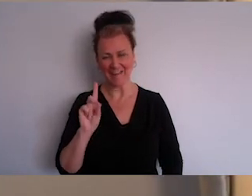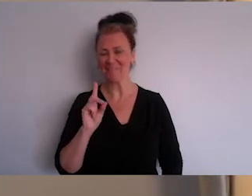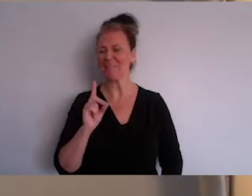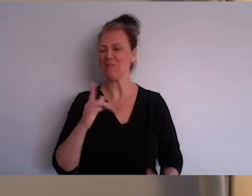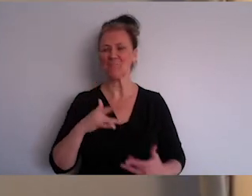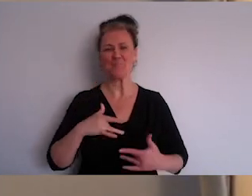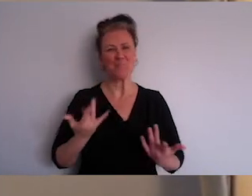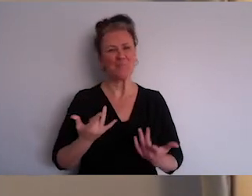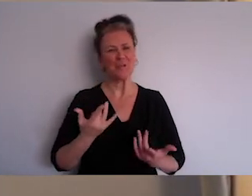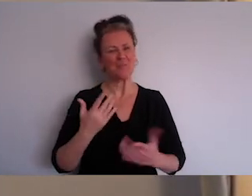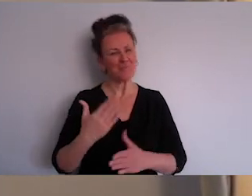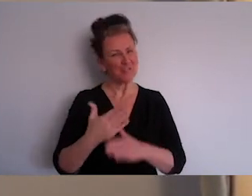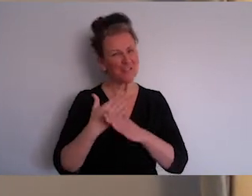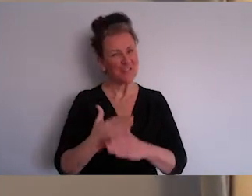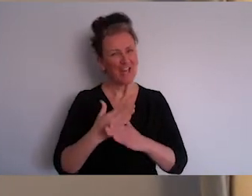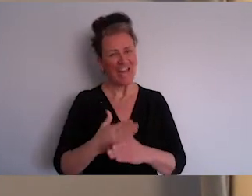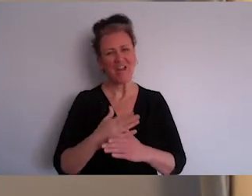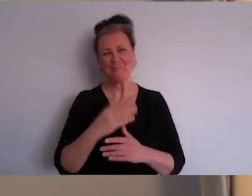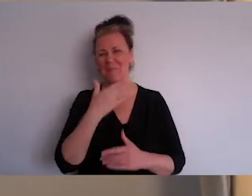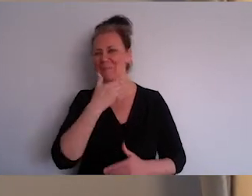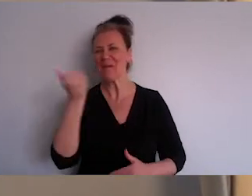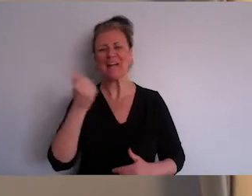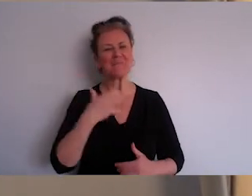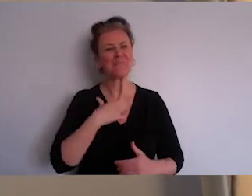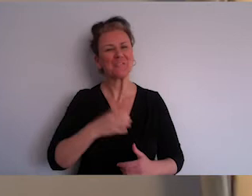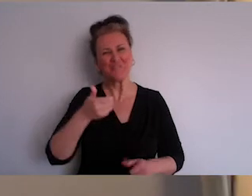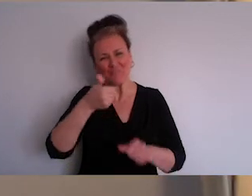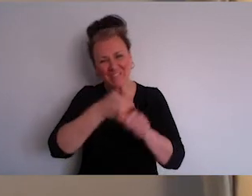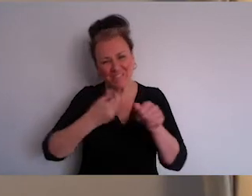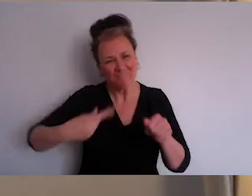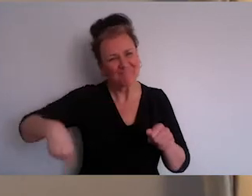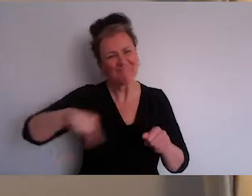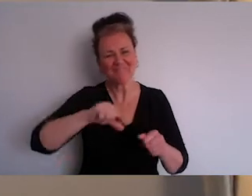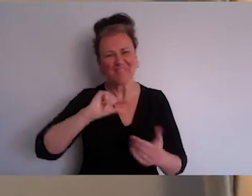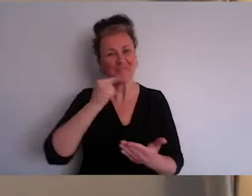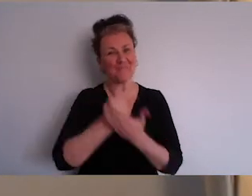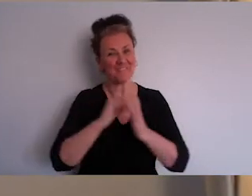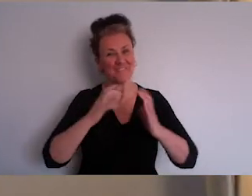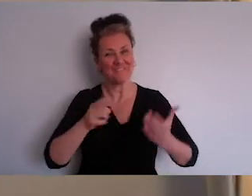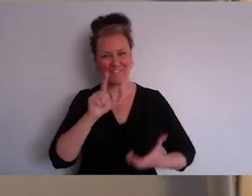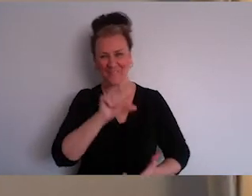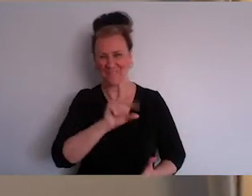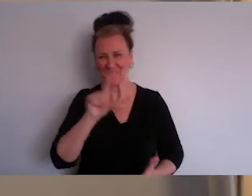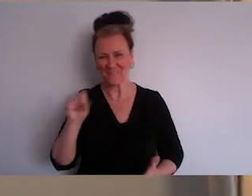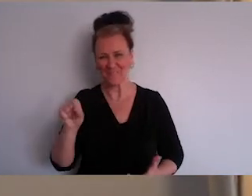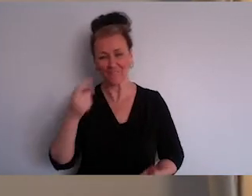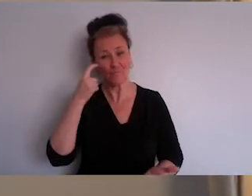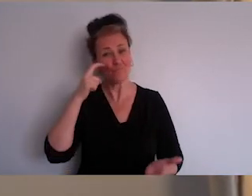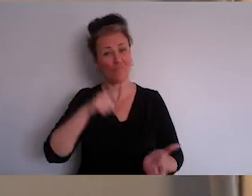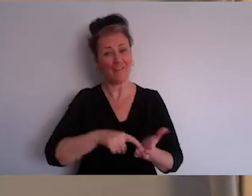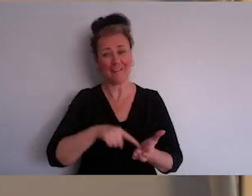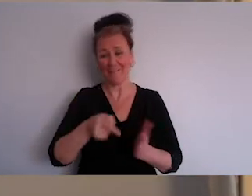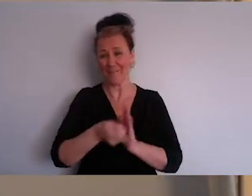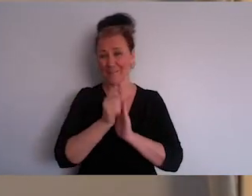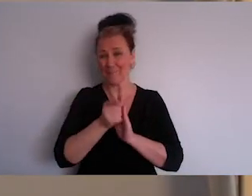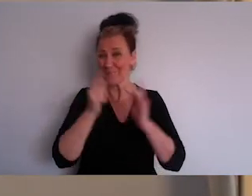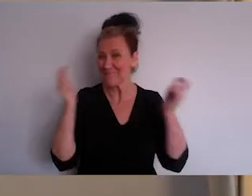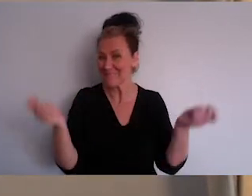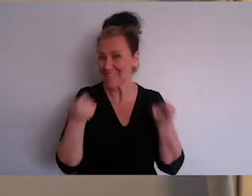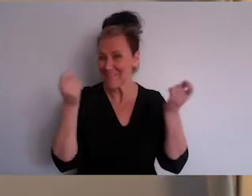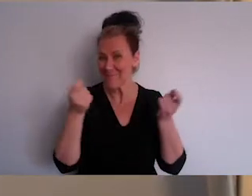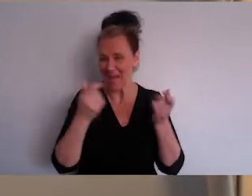to Teachers College's graduating class of 2020 and recognize this moment of celebration and new